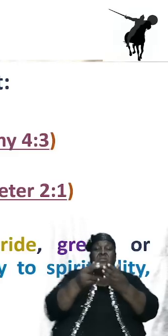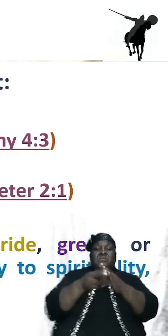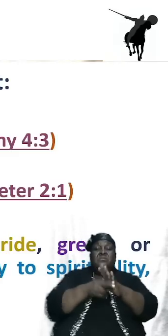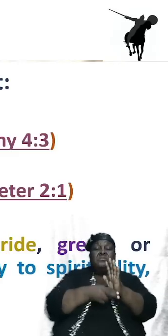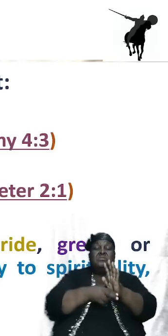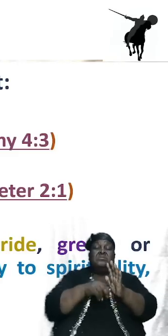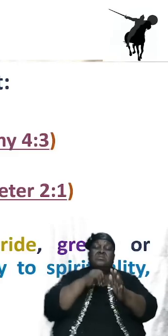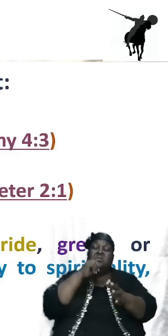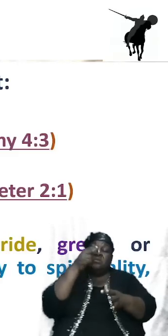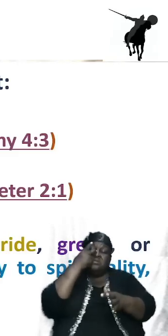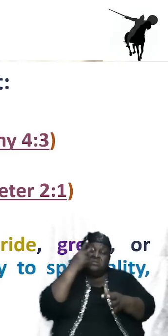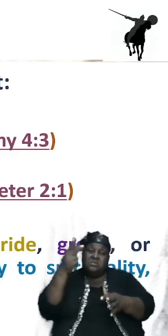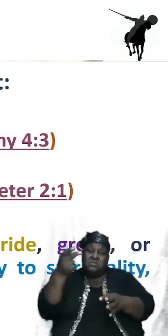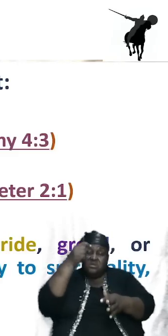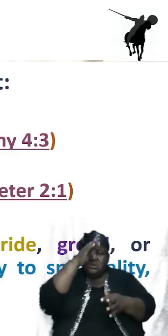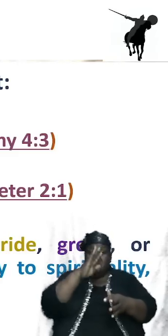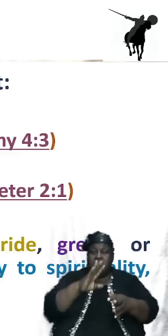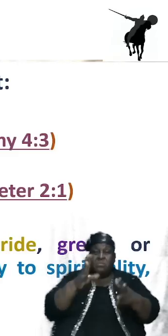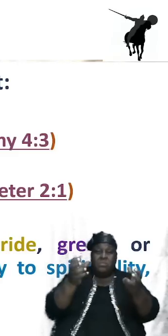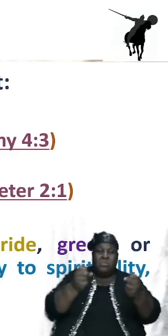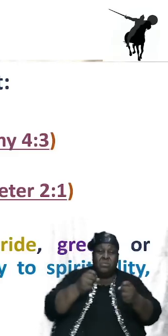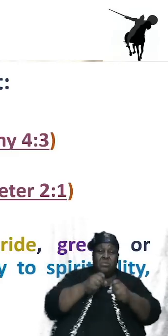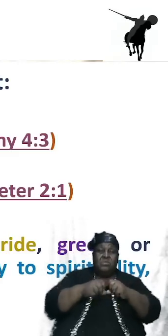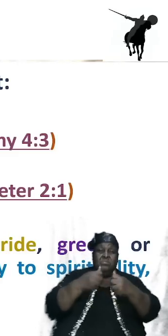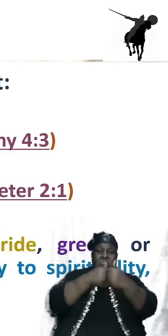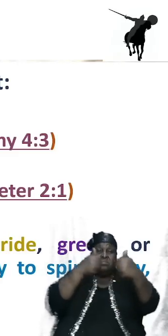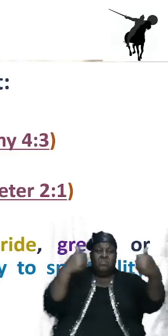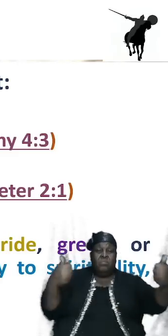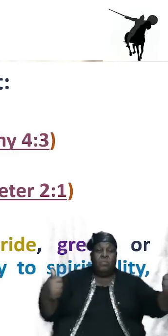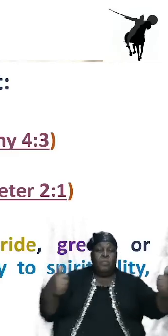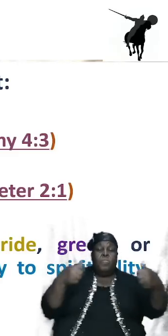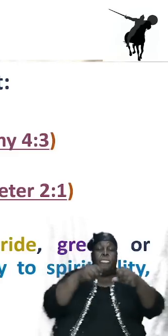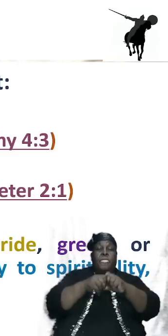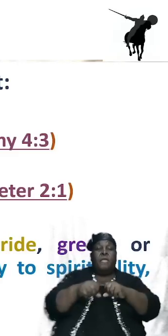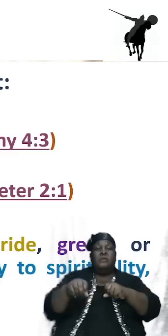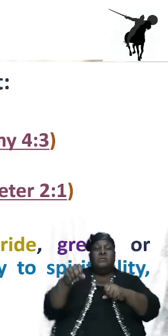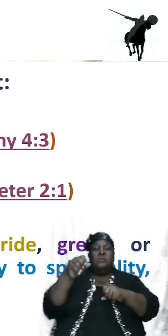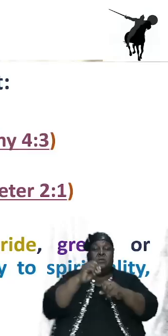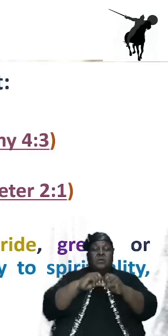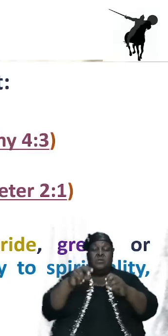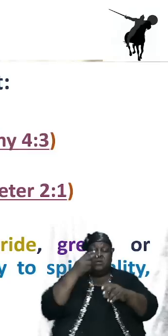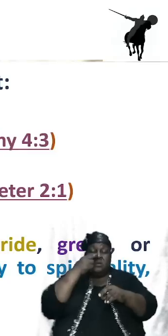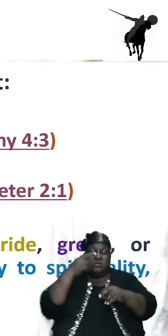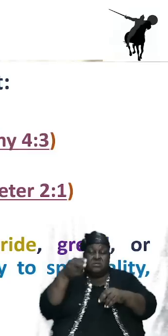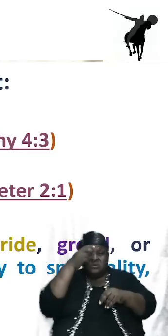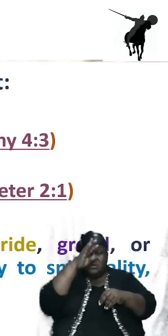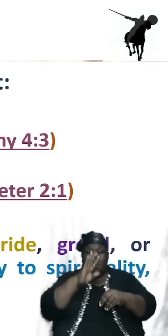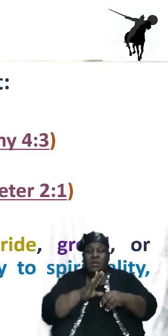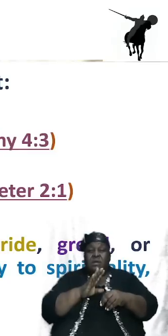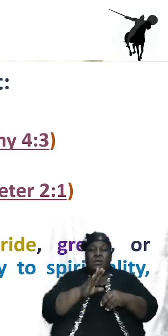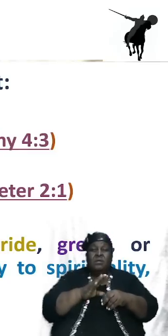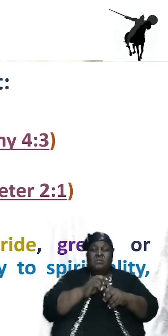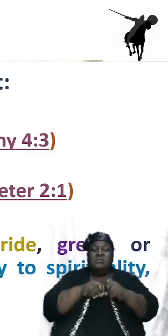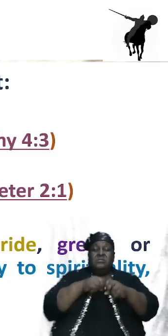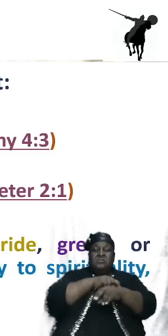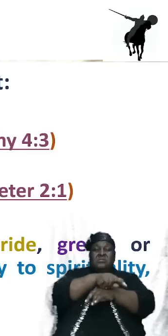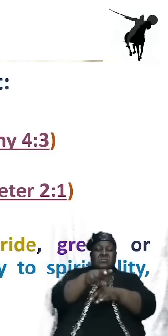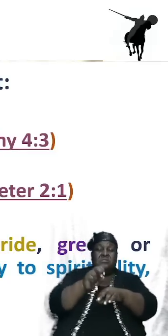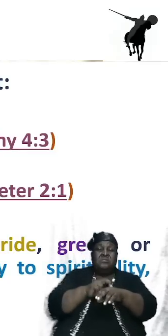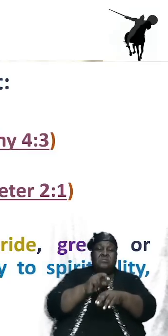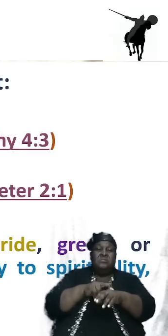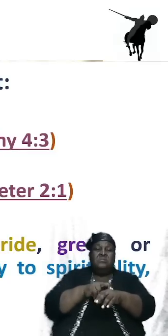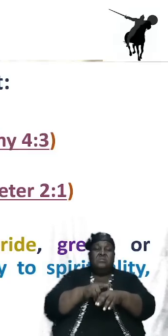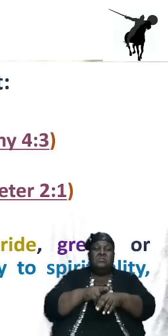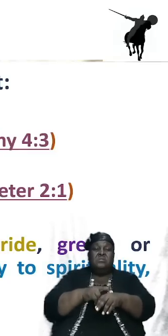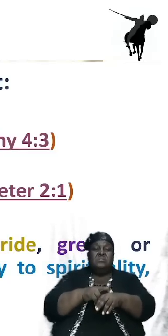God as a God who wants us to be separated and to be holy. We don't see God. No, we distort his nature. As a matter of fact, they